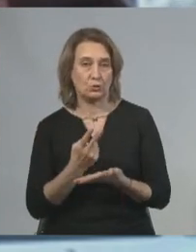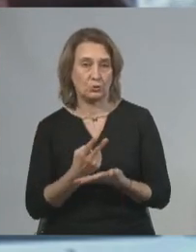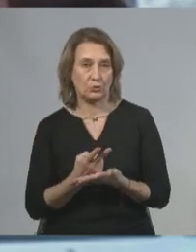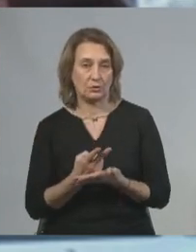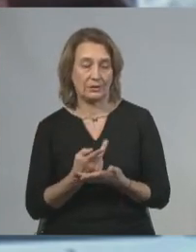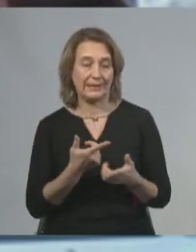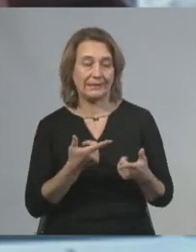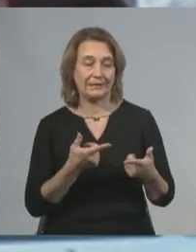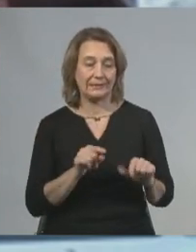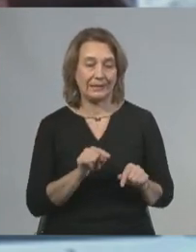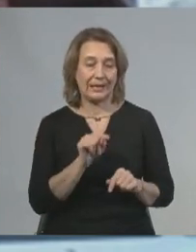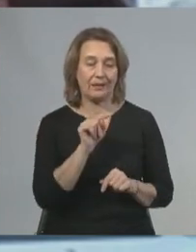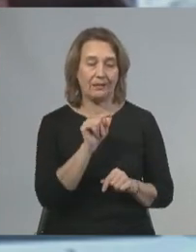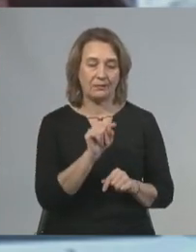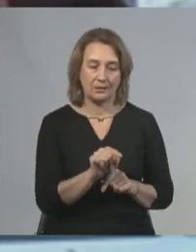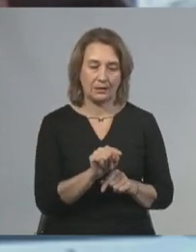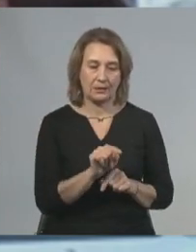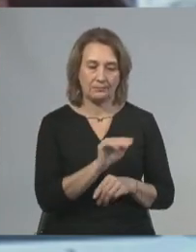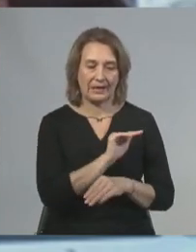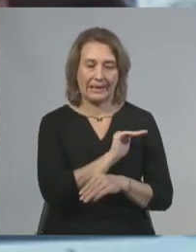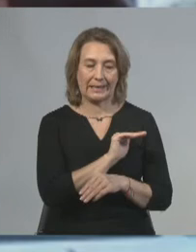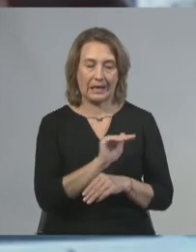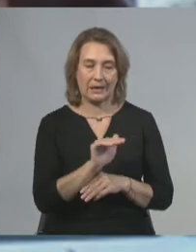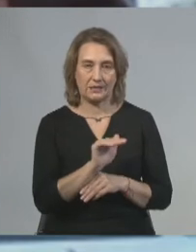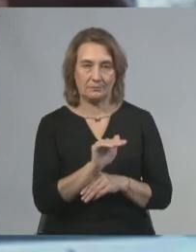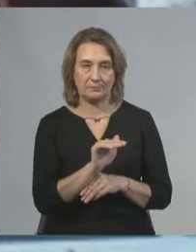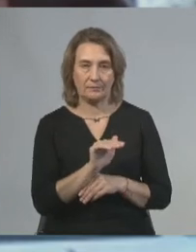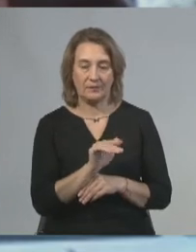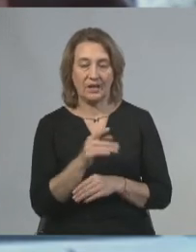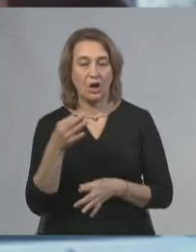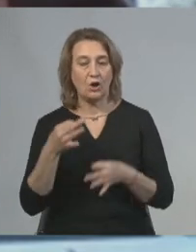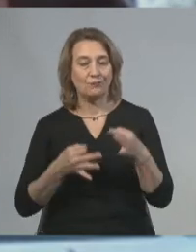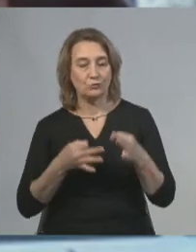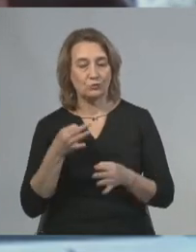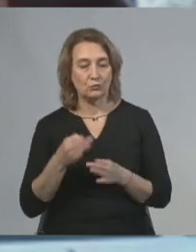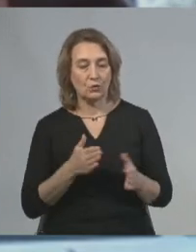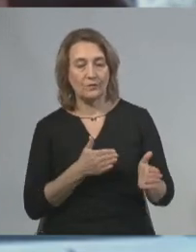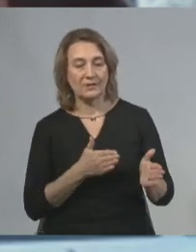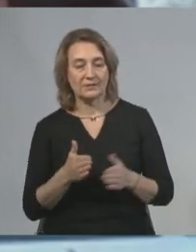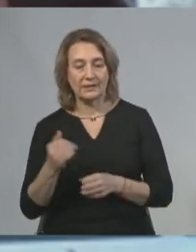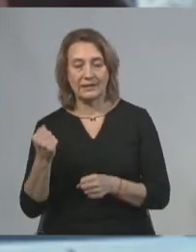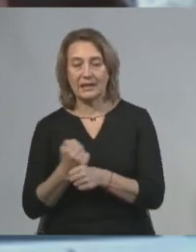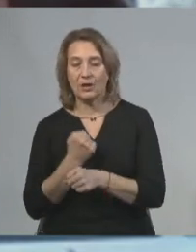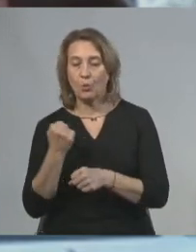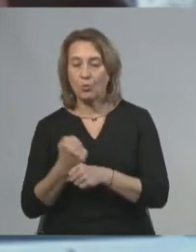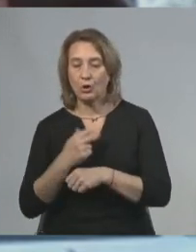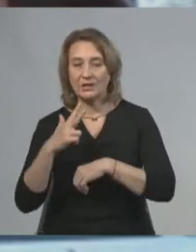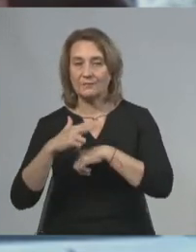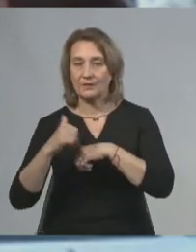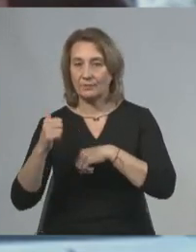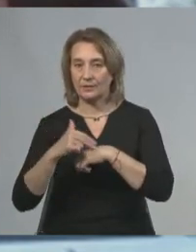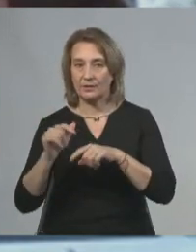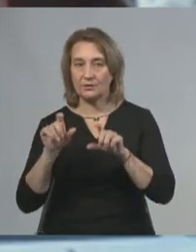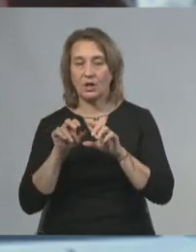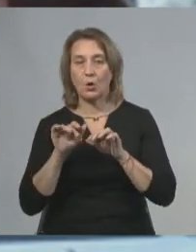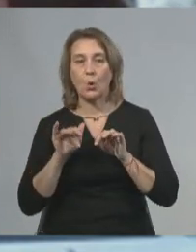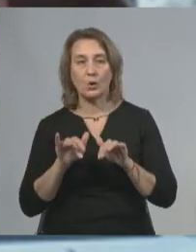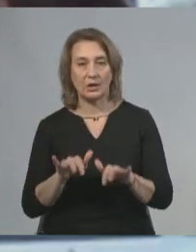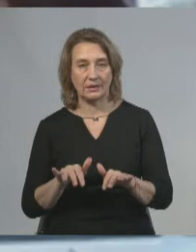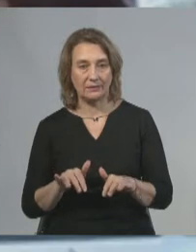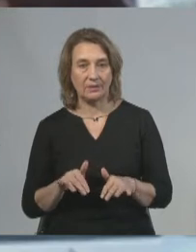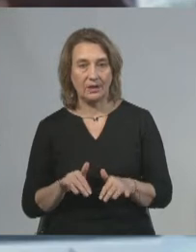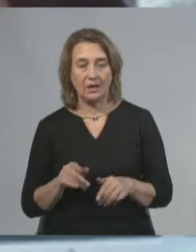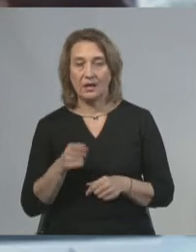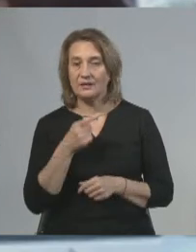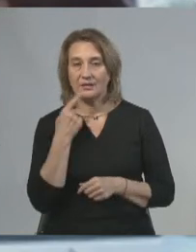are uh in the police and in the judiciary system that need to be dealt with it doesn't need only to be uh when something happens